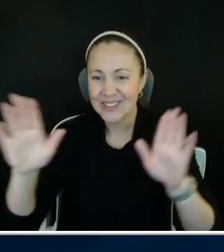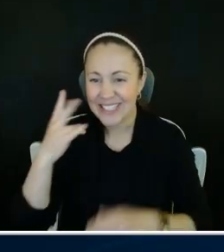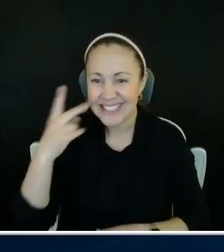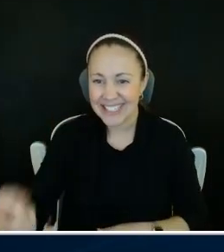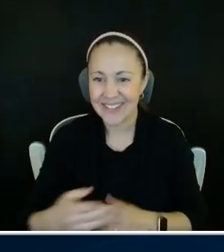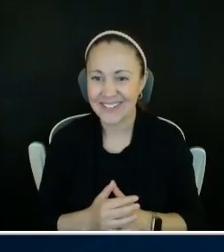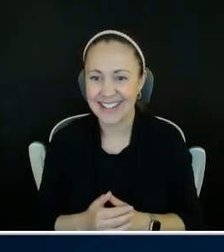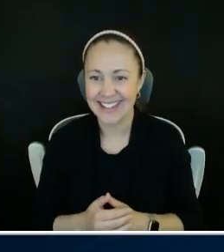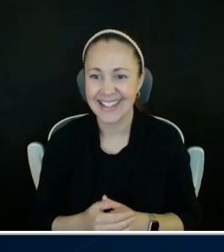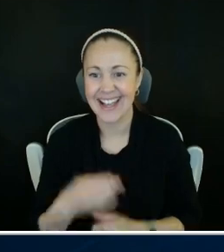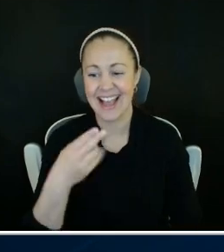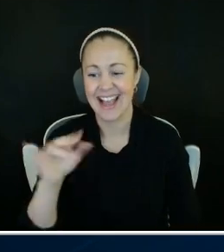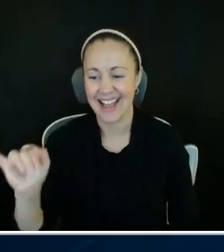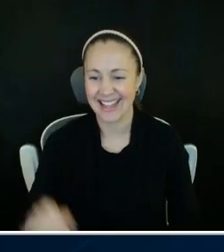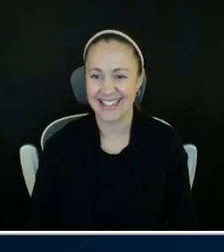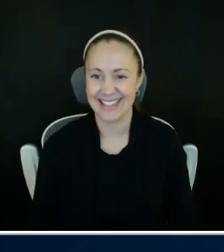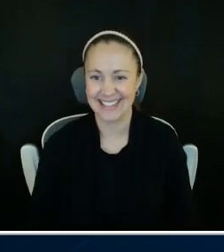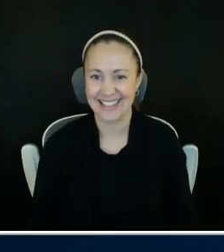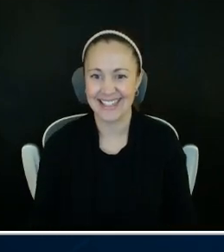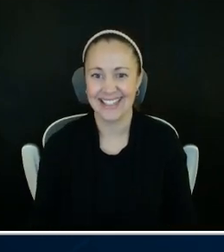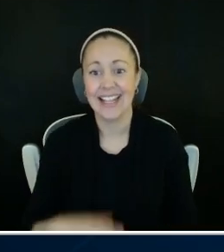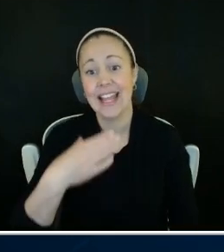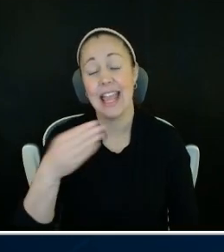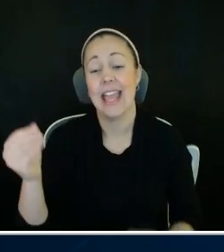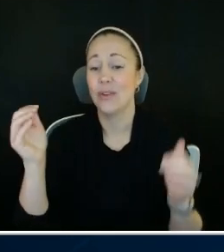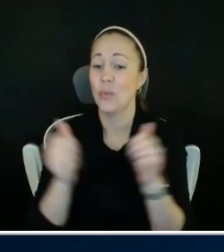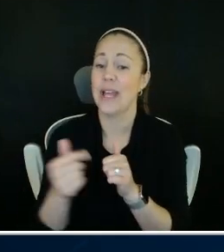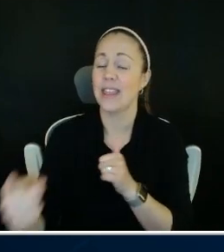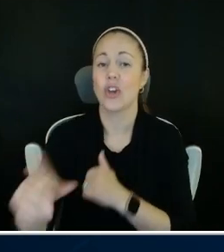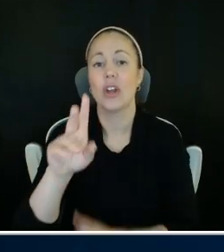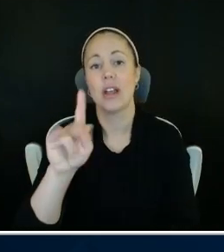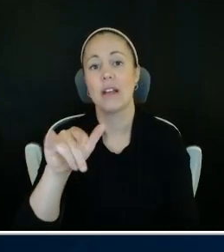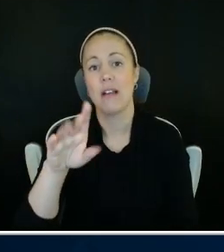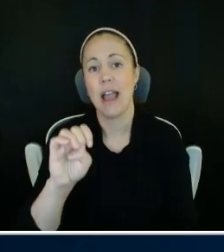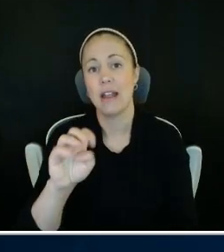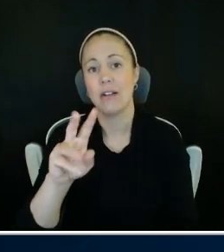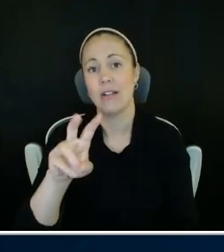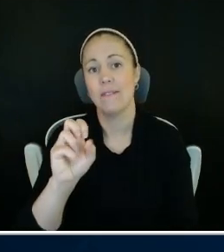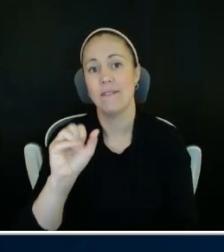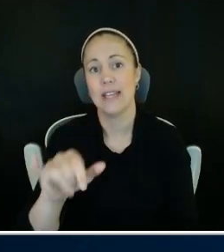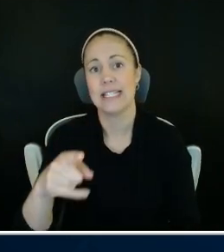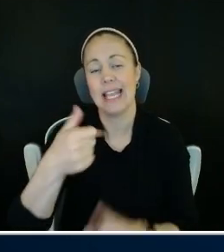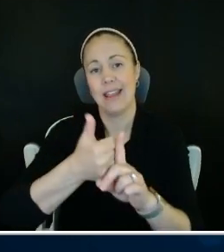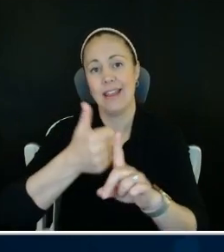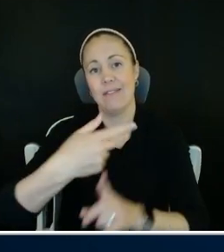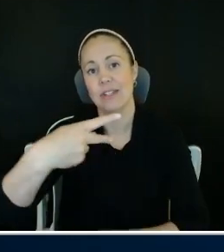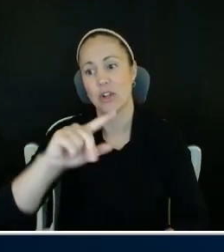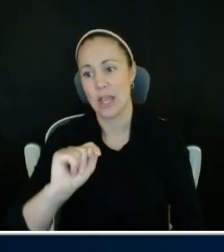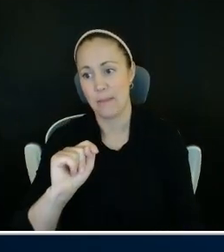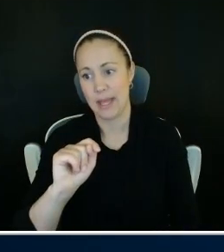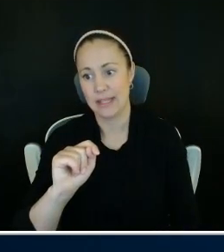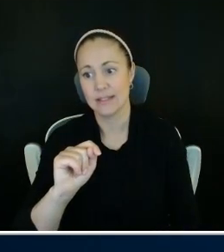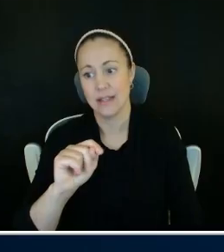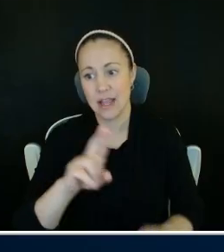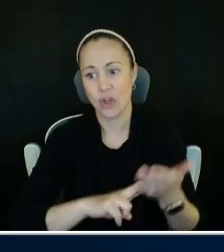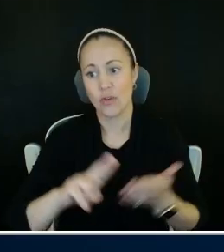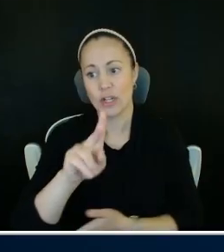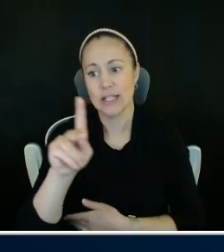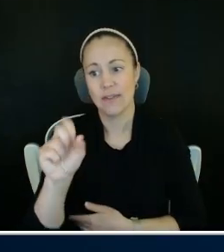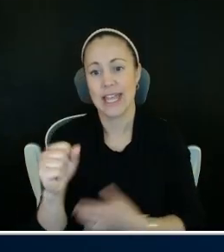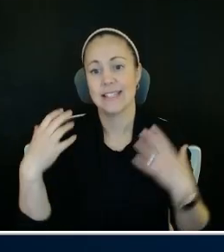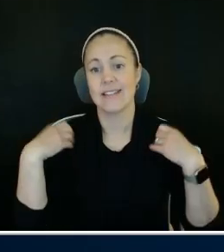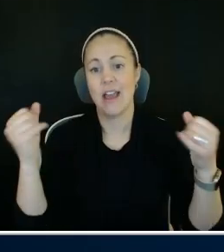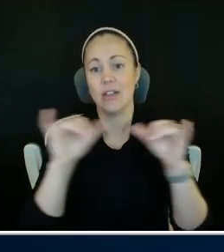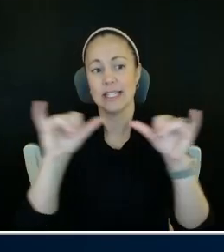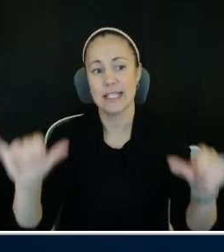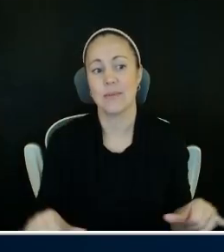Hi. And alongside Lael is Kyle Veazey. Kyle is a physical therapist at the University of Kansas Health System's Sports